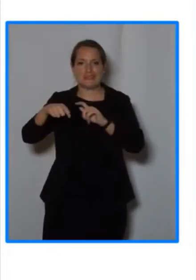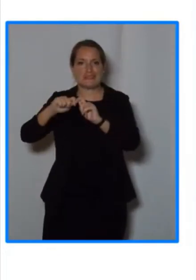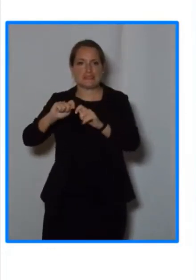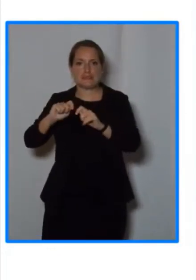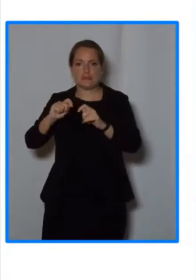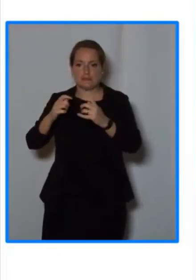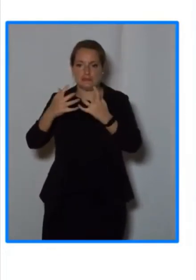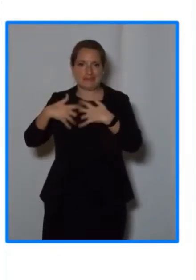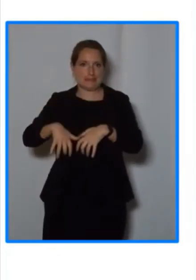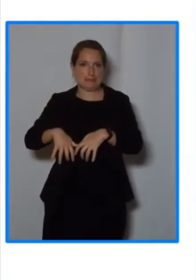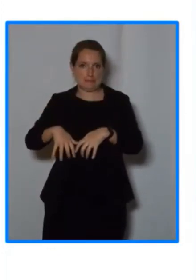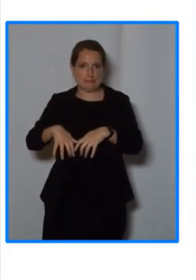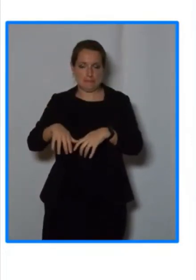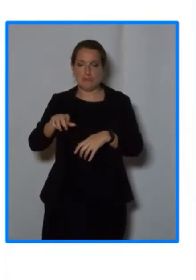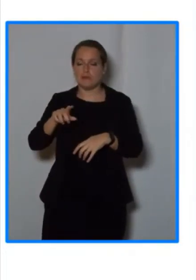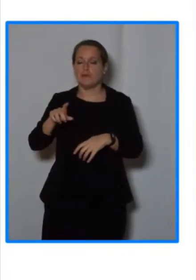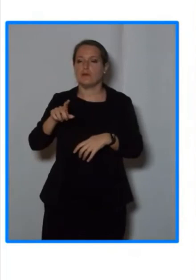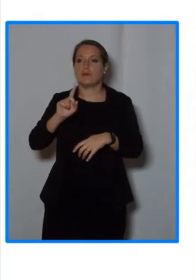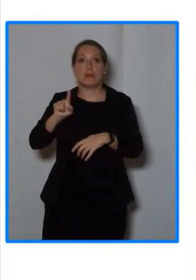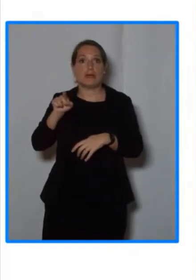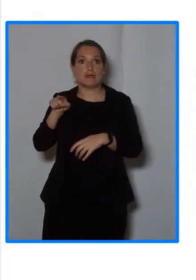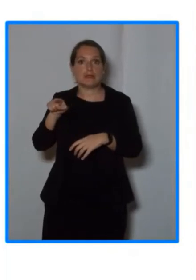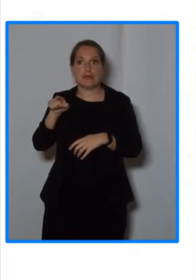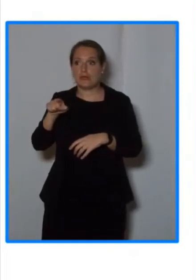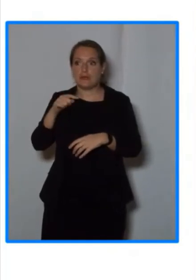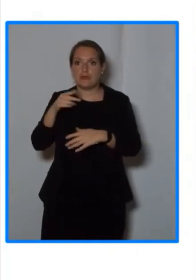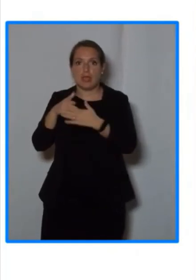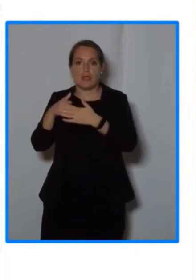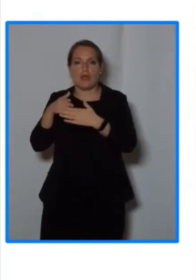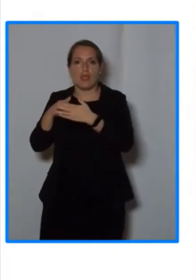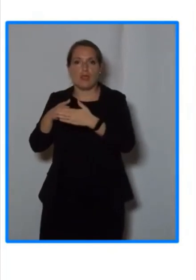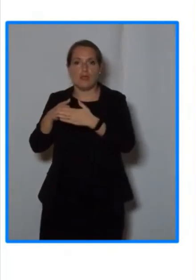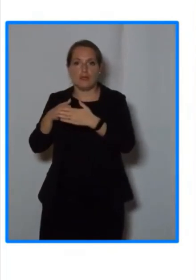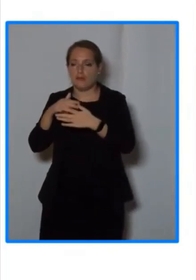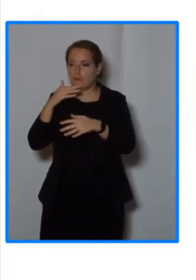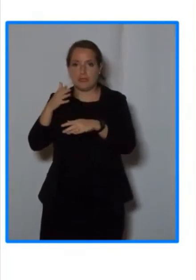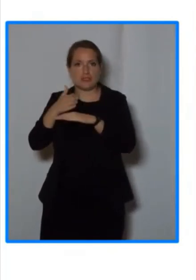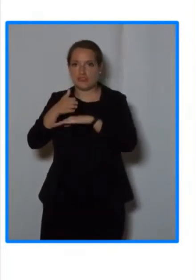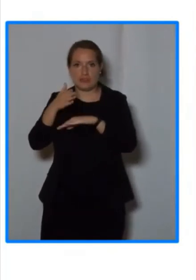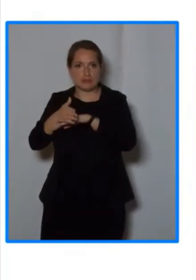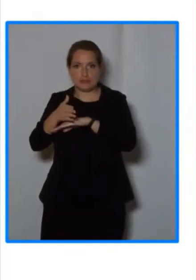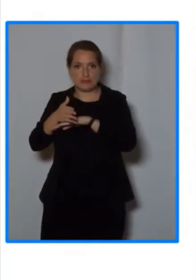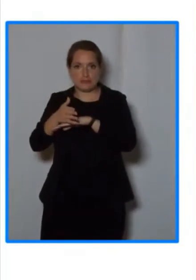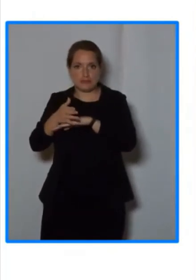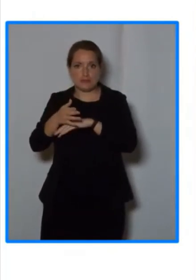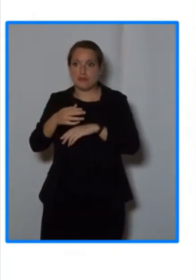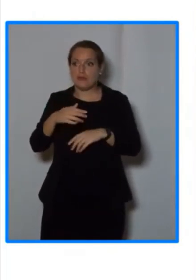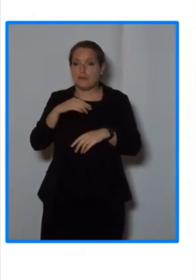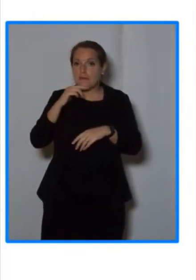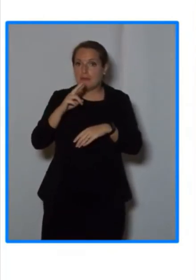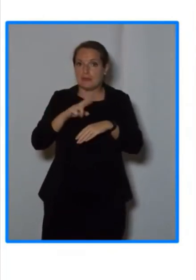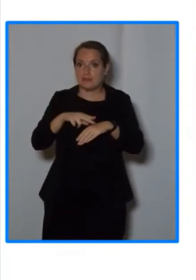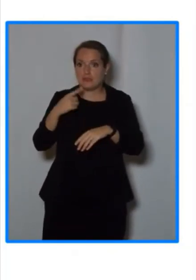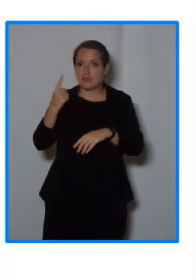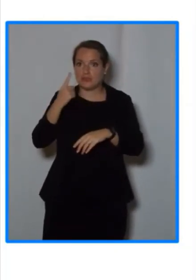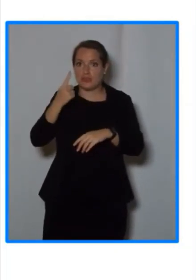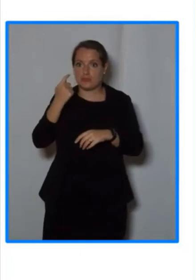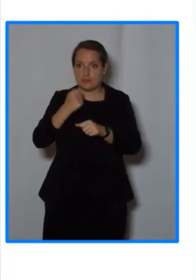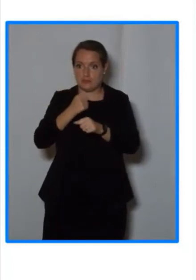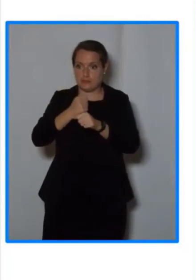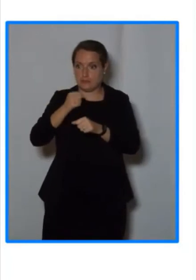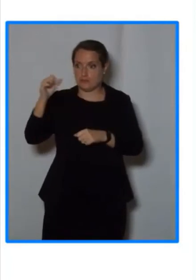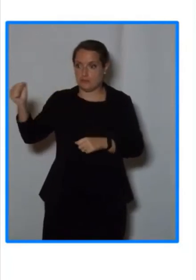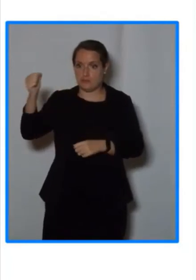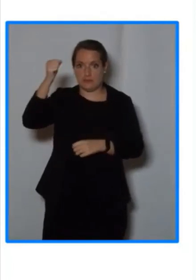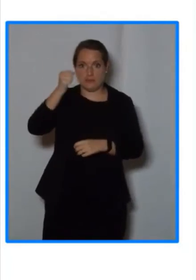ticketing system would be inaccessible. Can you hire a support agent with a visual impairment? If that is your best candidate, you